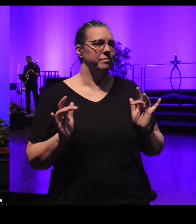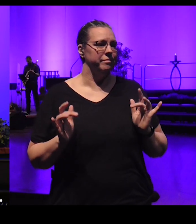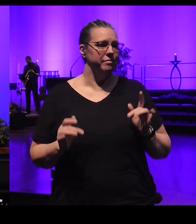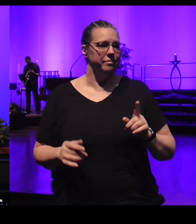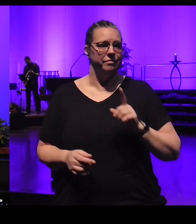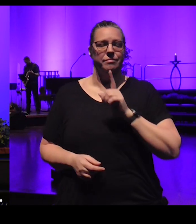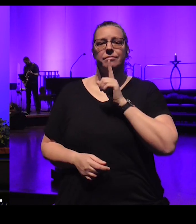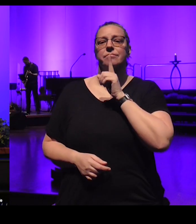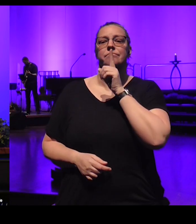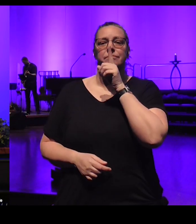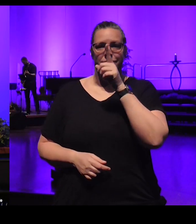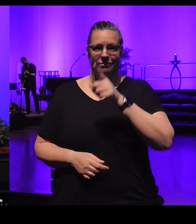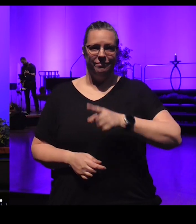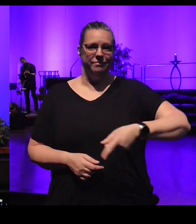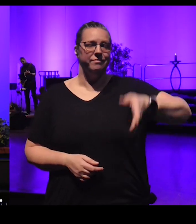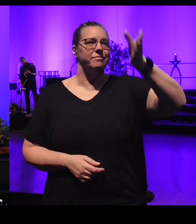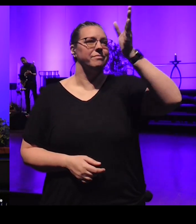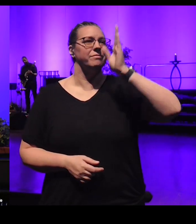face.